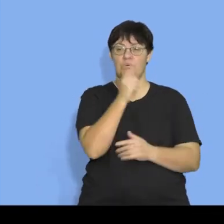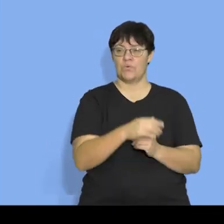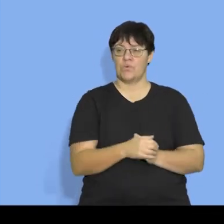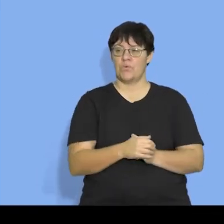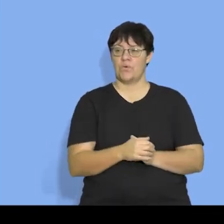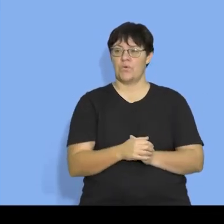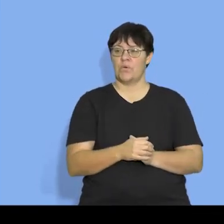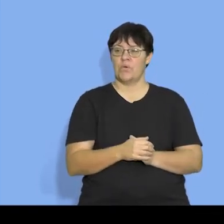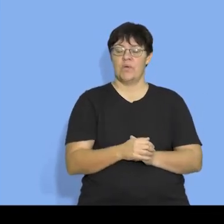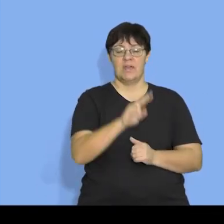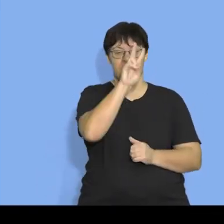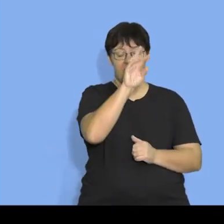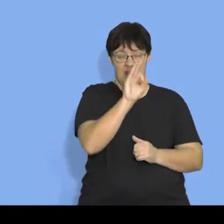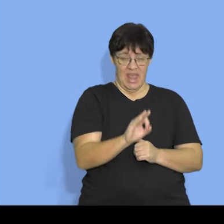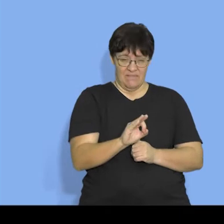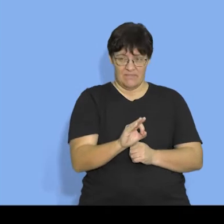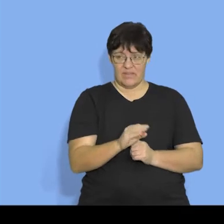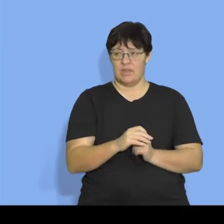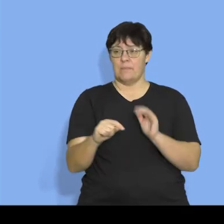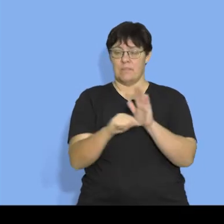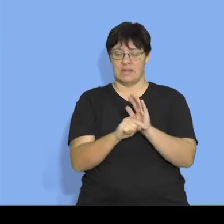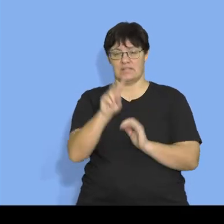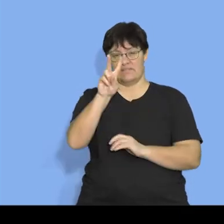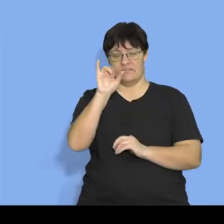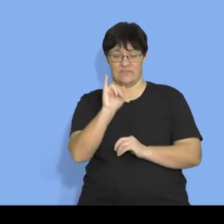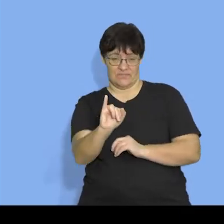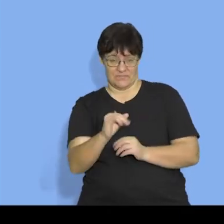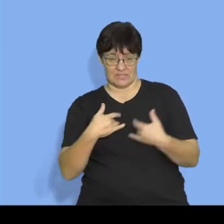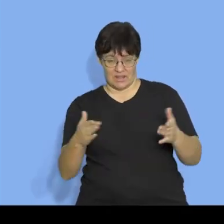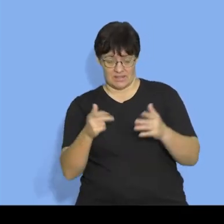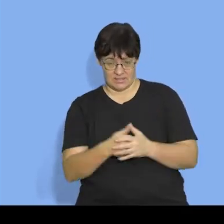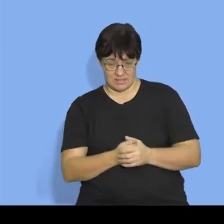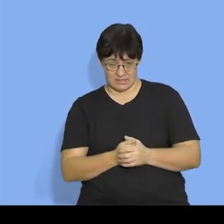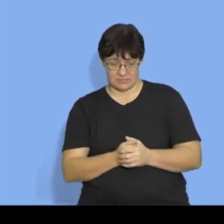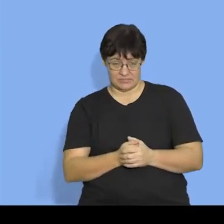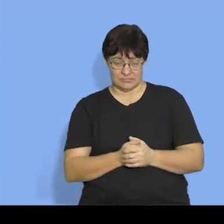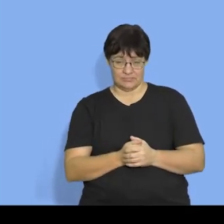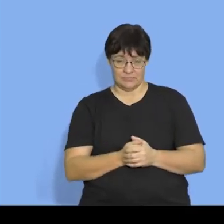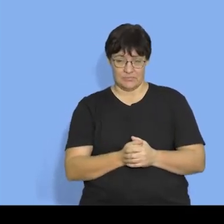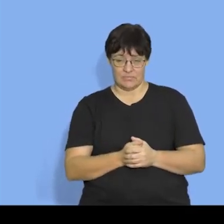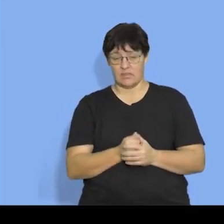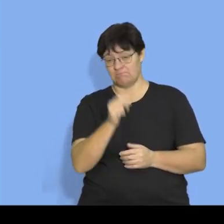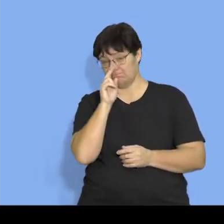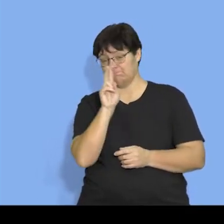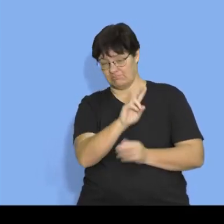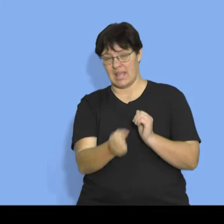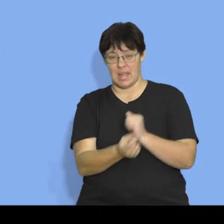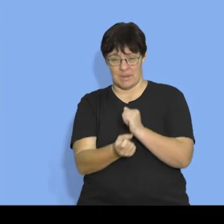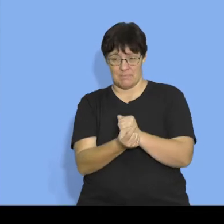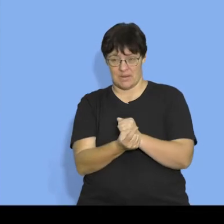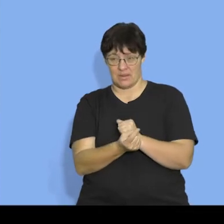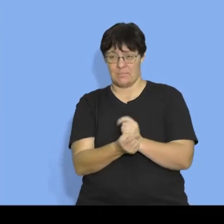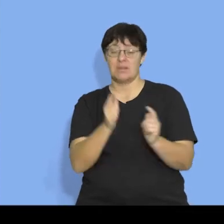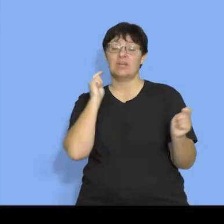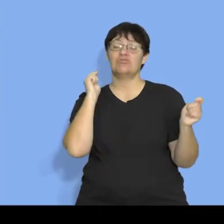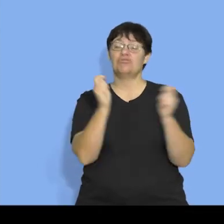and I'm going to introduce some new symbols, it's a final velocity minus and initial velocity. Okay, you're going to see